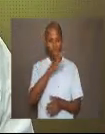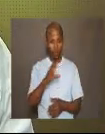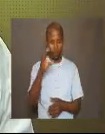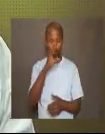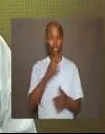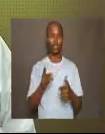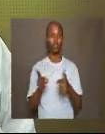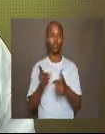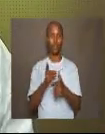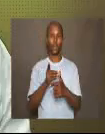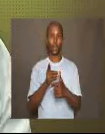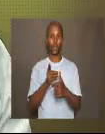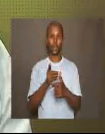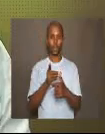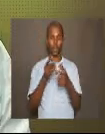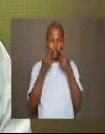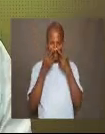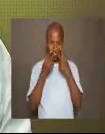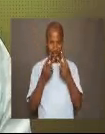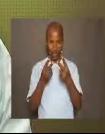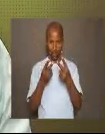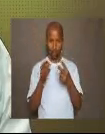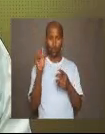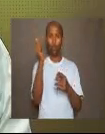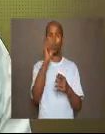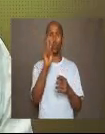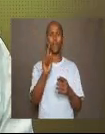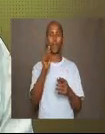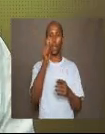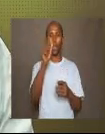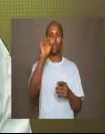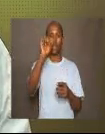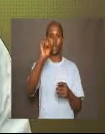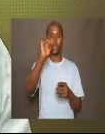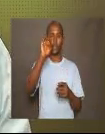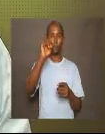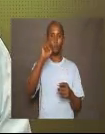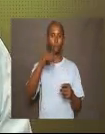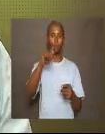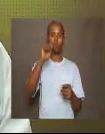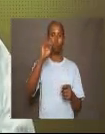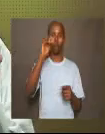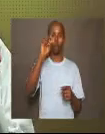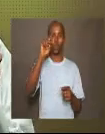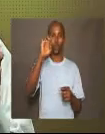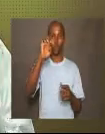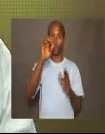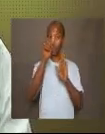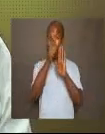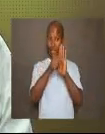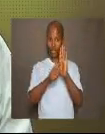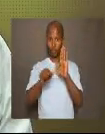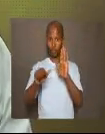domains and see what asymptotes they may possess. Are you